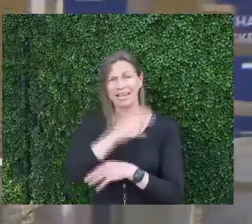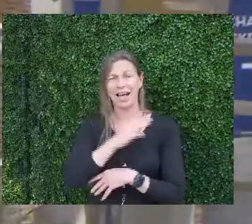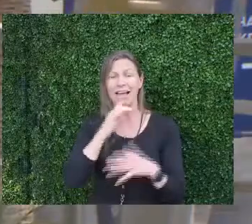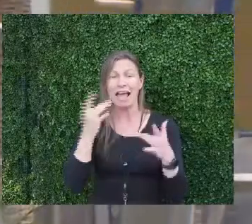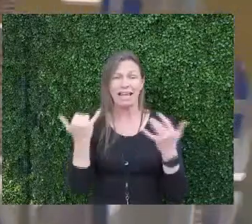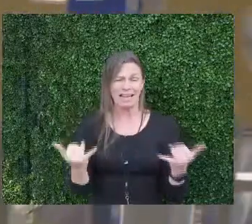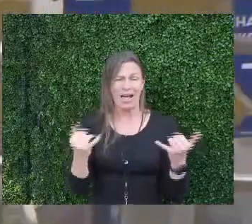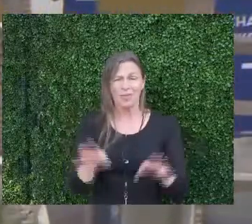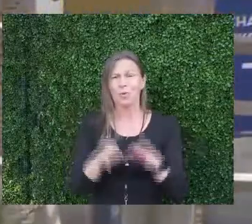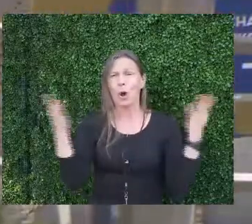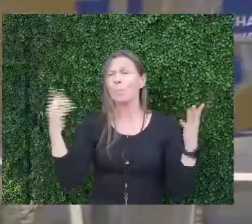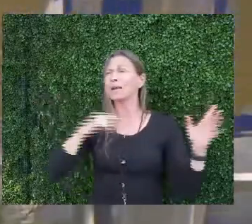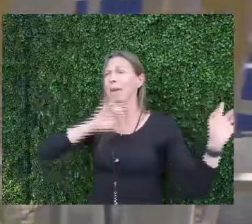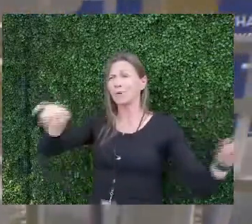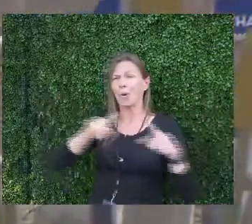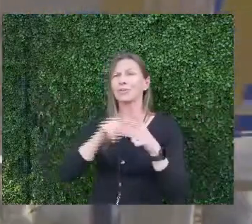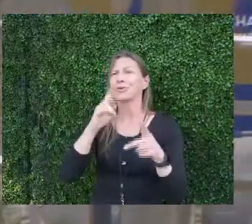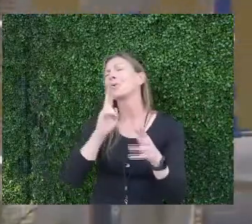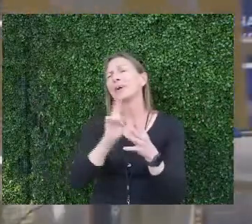Universal Studios.